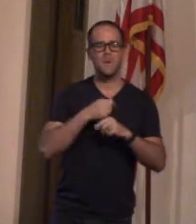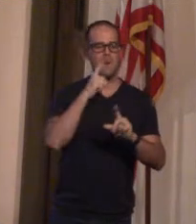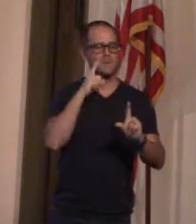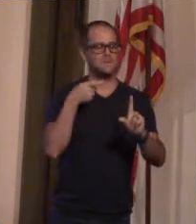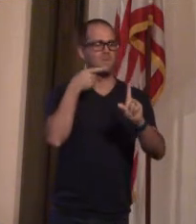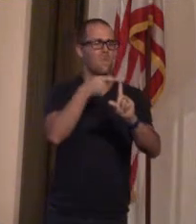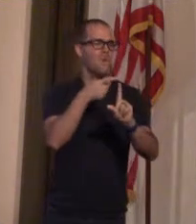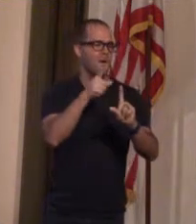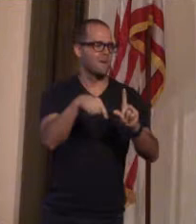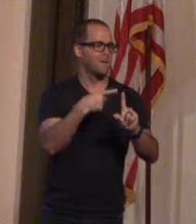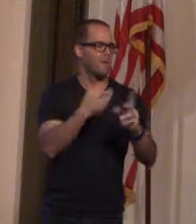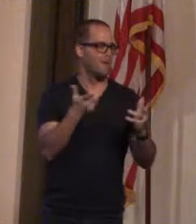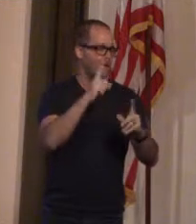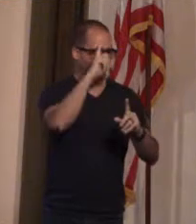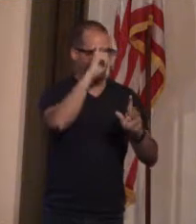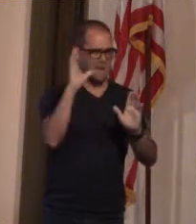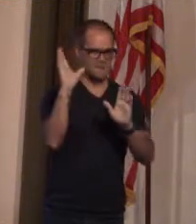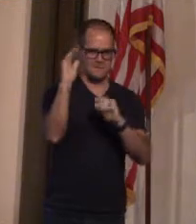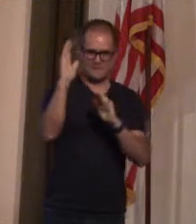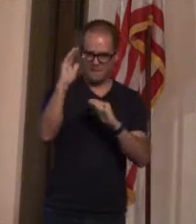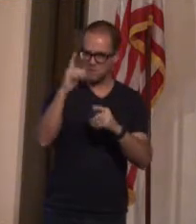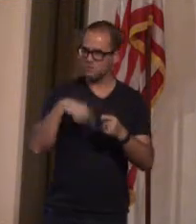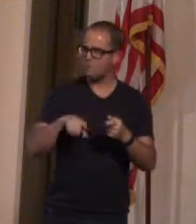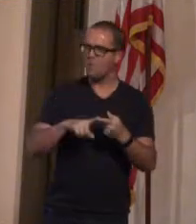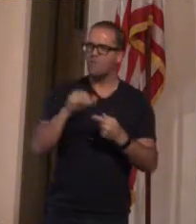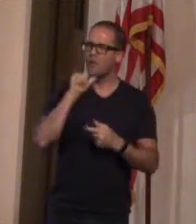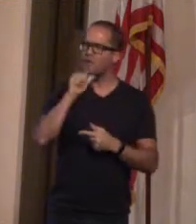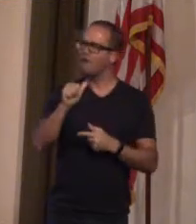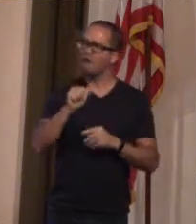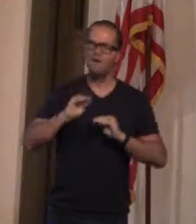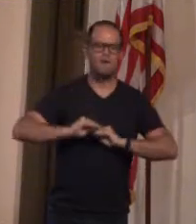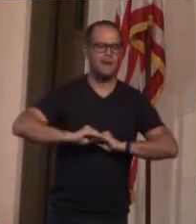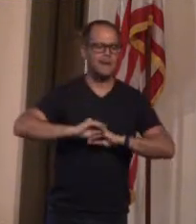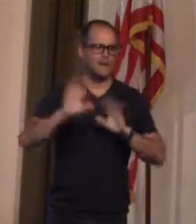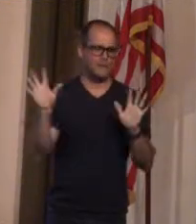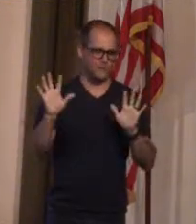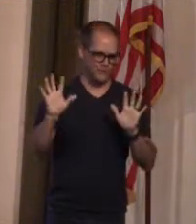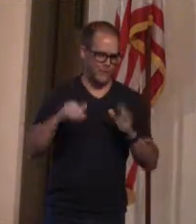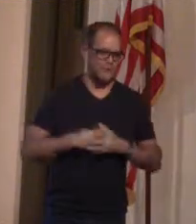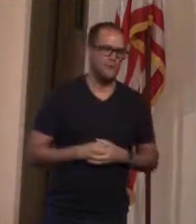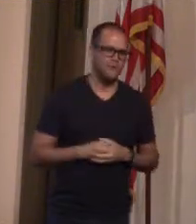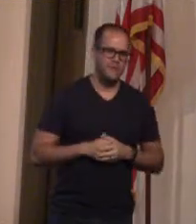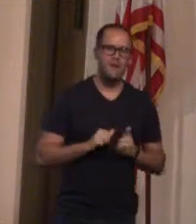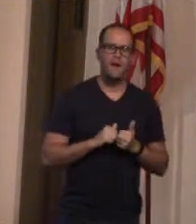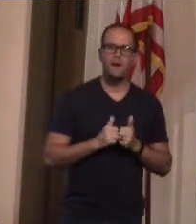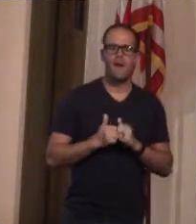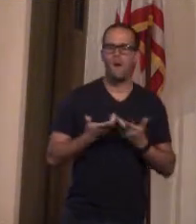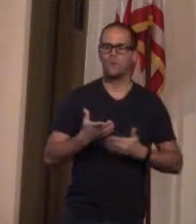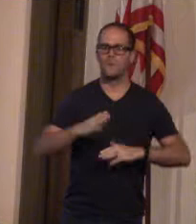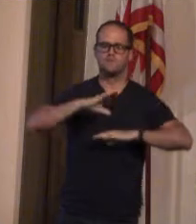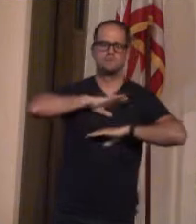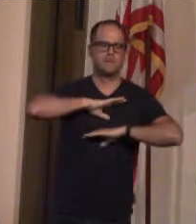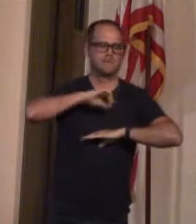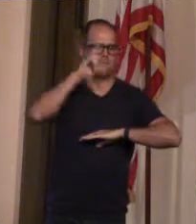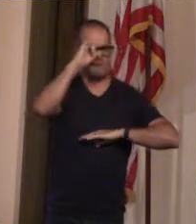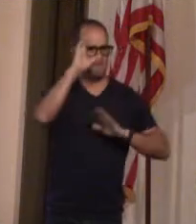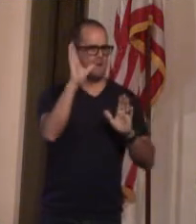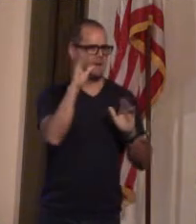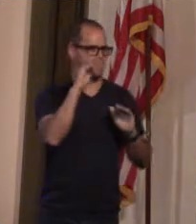in heaven, Howard be thy name. Right, okay, so you've heard this one. All right, but it still makes a point, doesn't it,